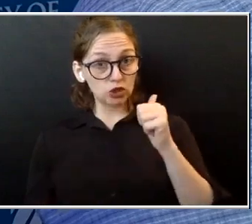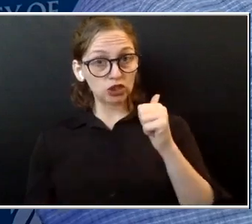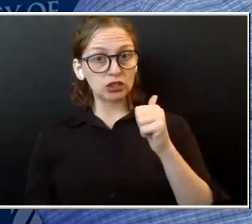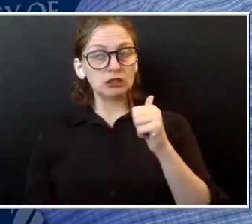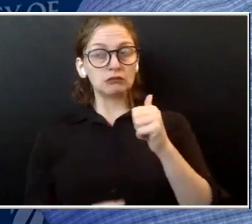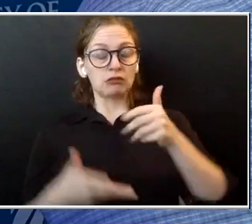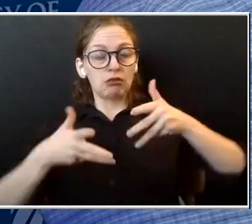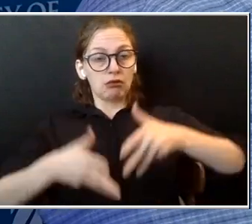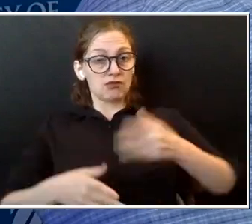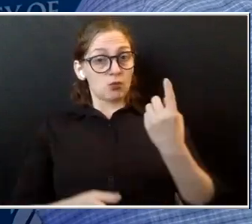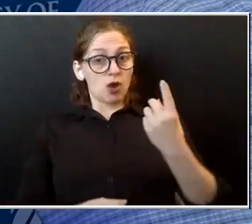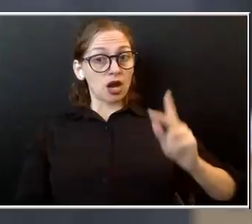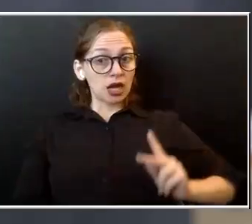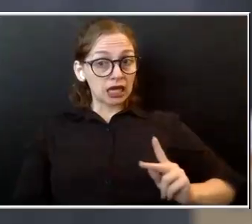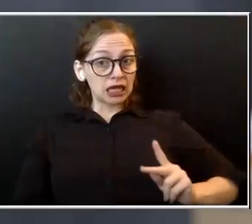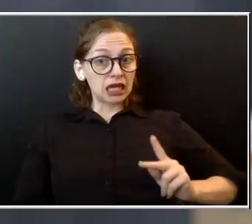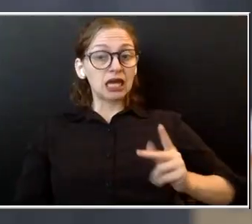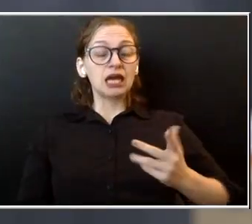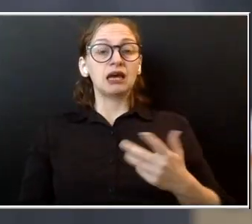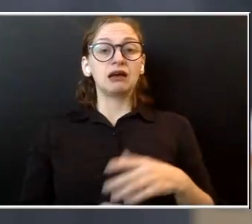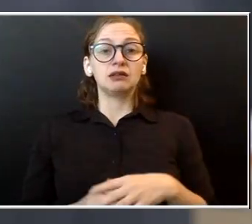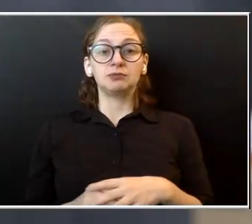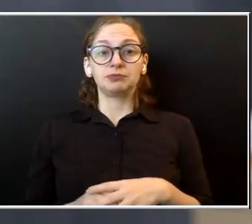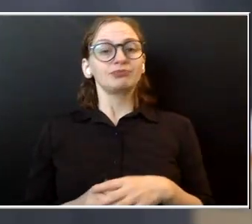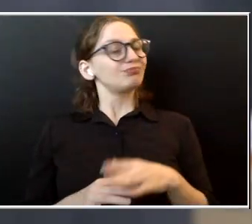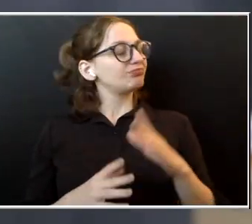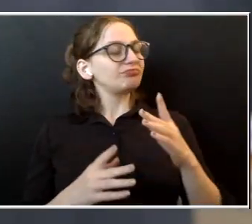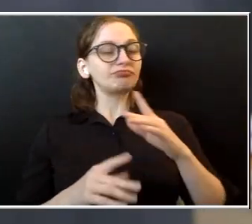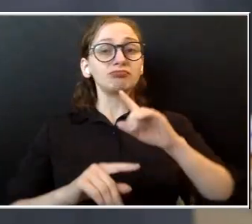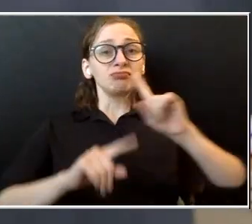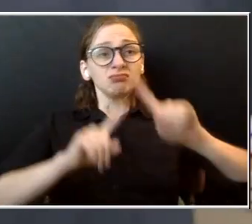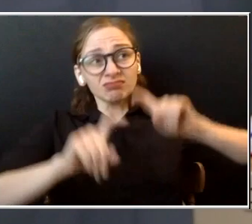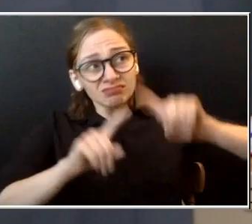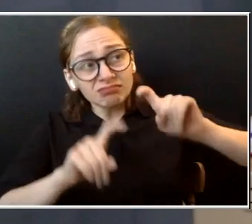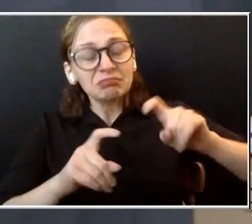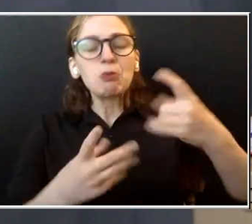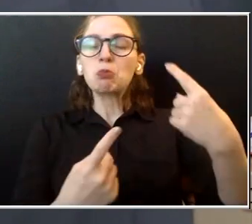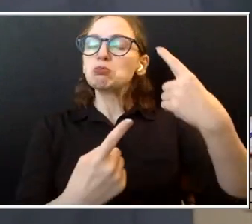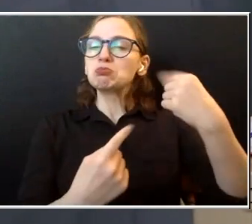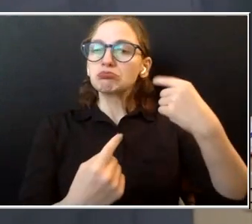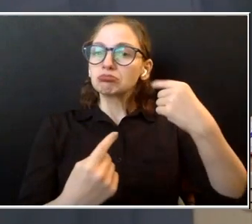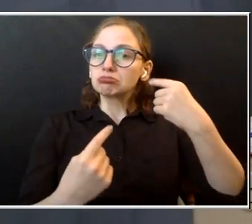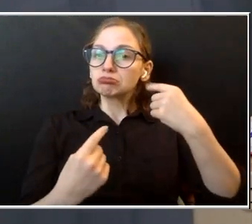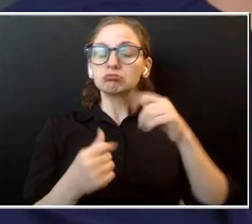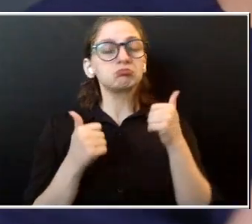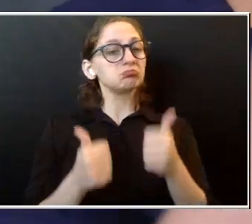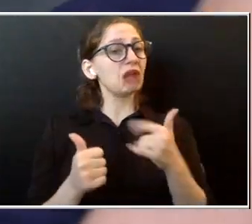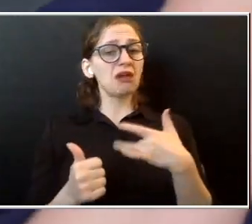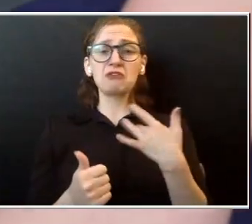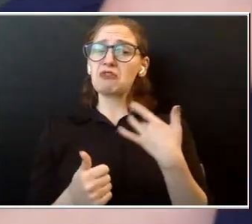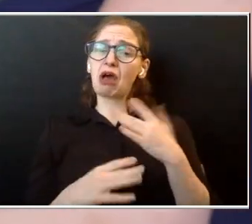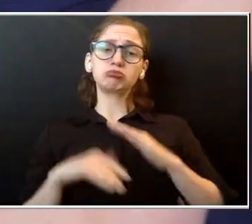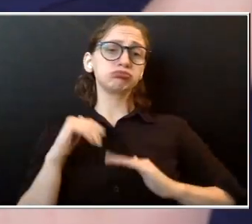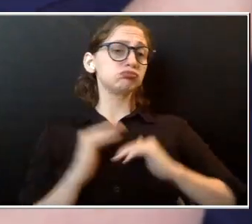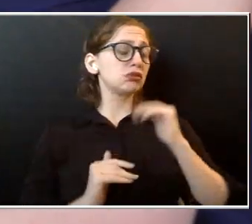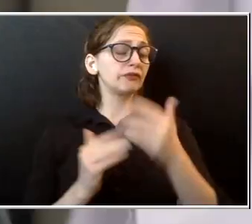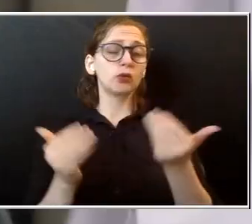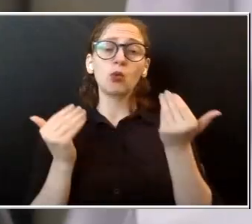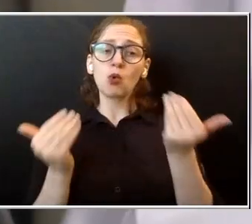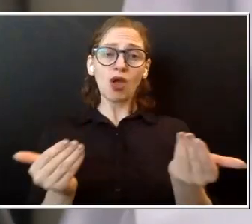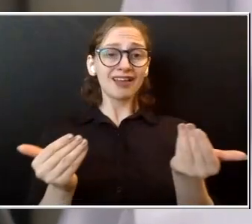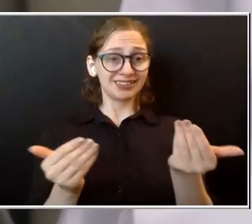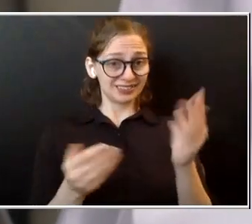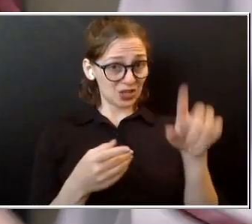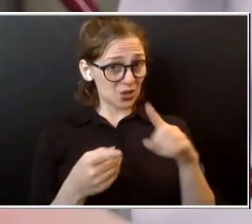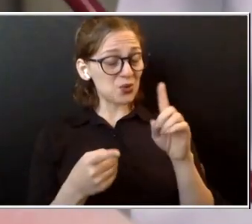all those questions were answered, and I feel good going into it. When Cindy got the call she was a match, Stephen didn't realize